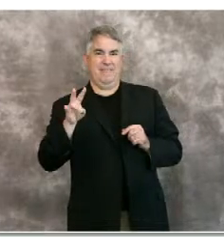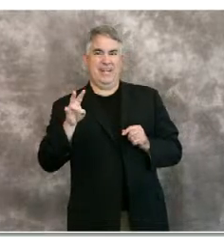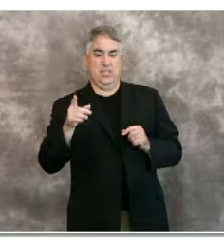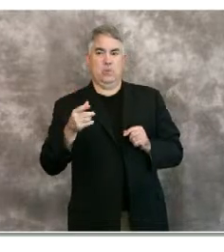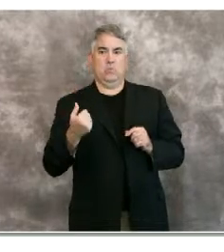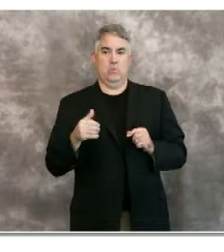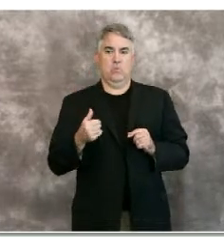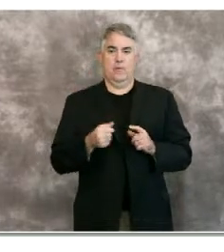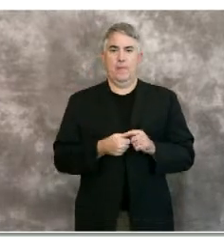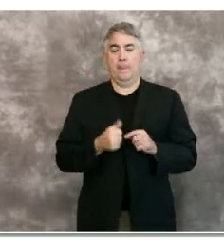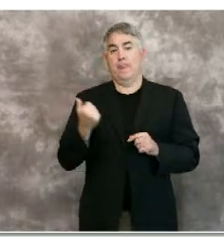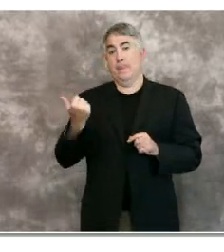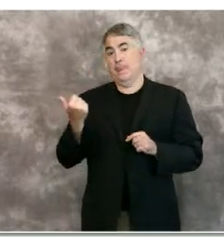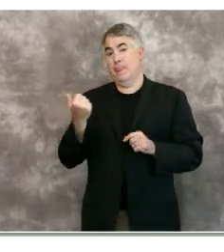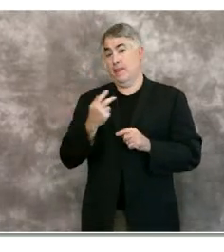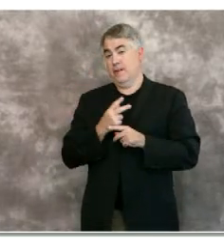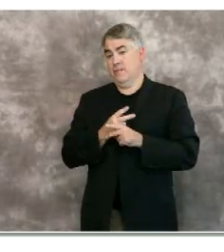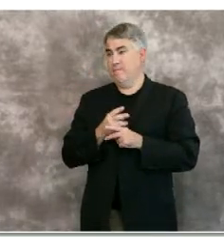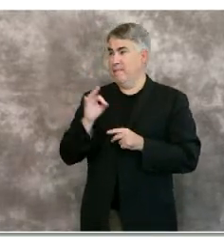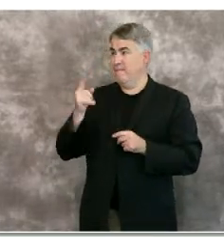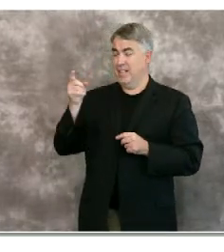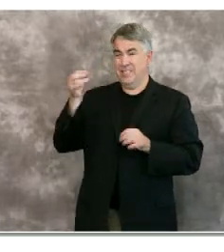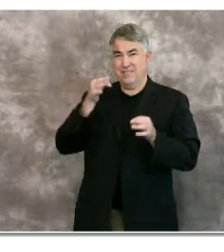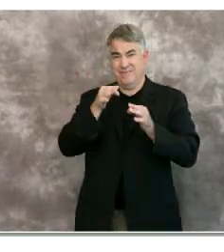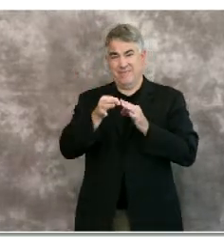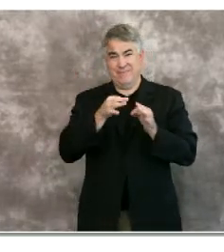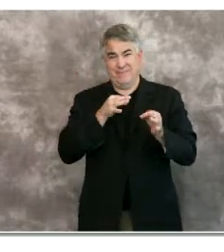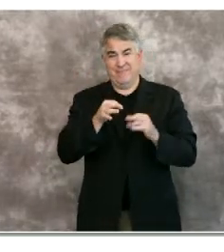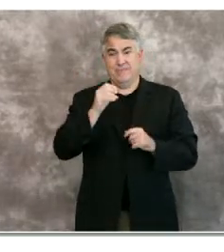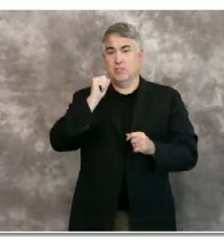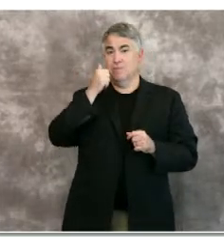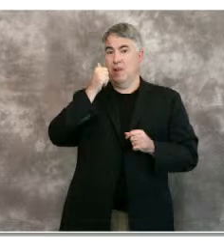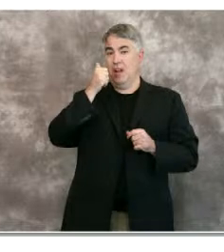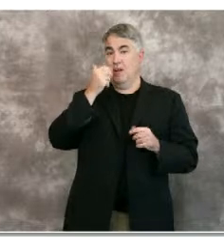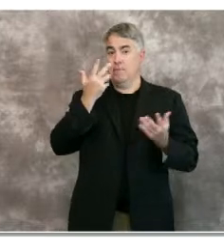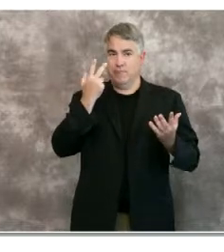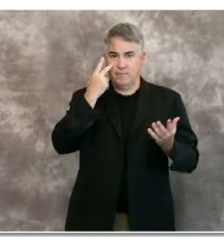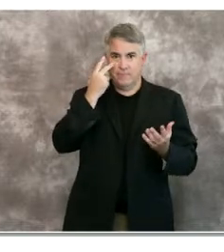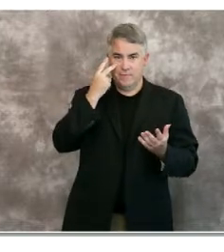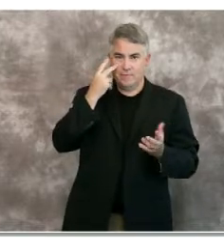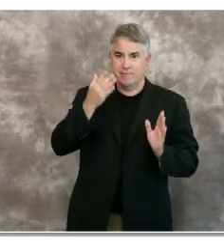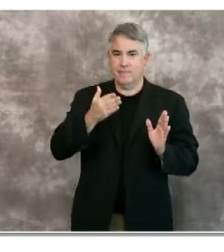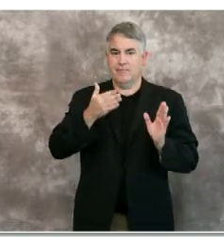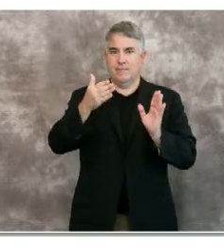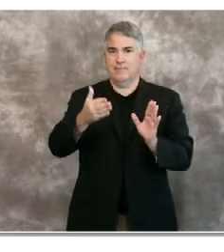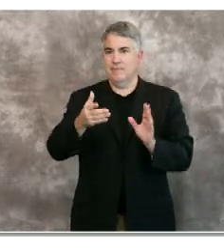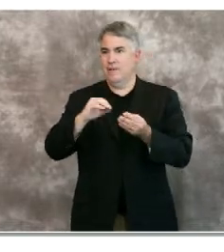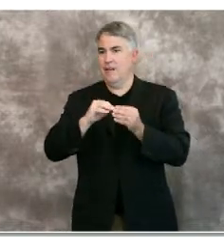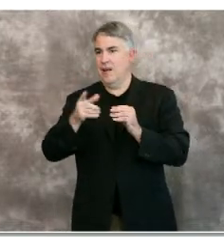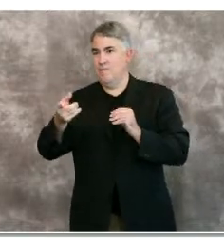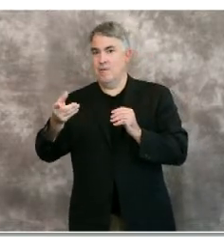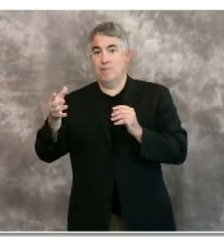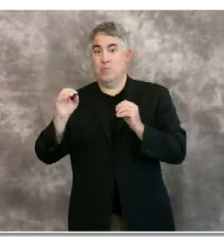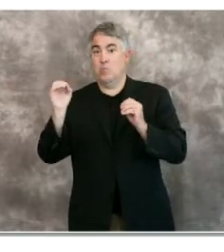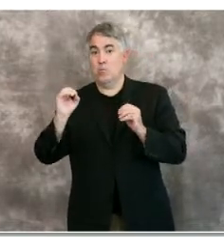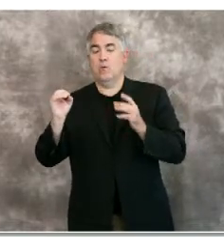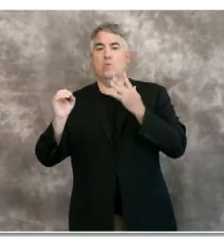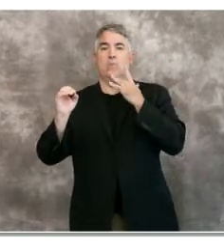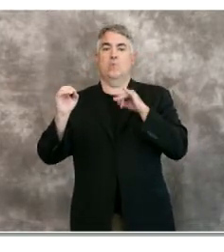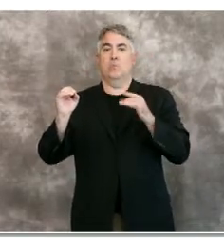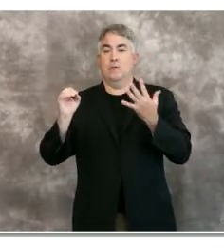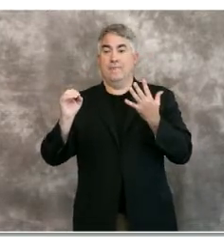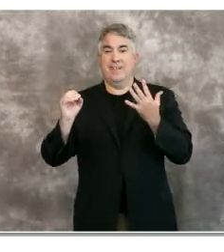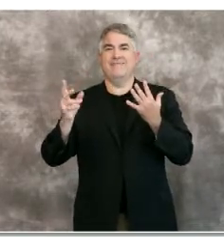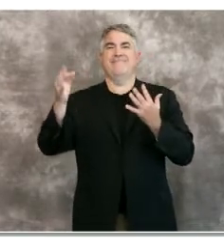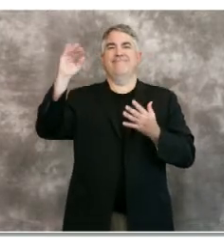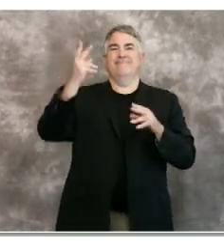Supervisor Fletcher stated, tomorrow, then the last 7 days will be from June 12th through June 18th.